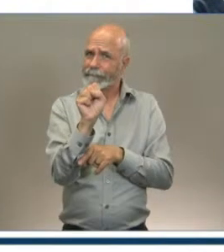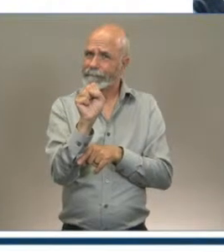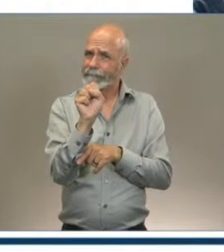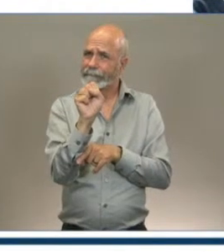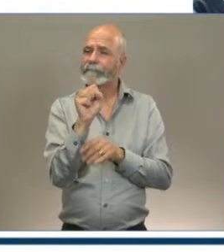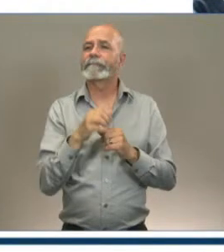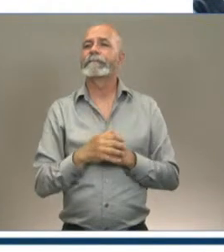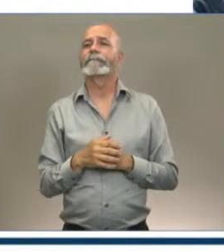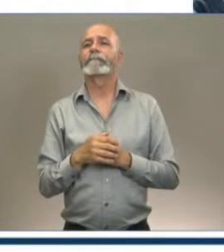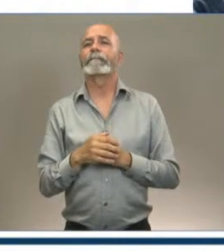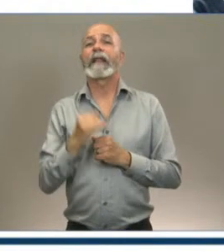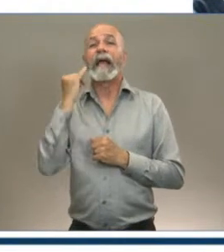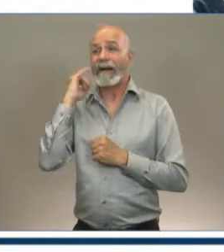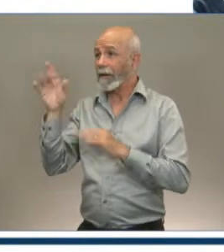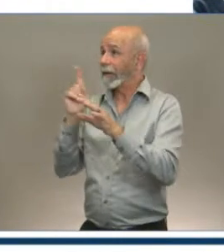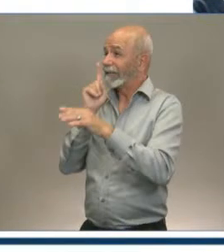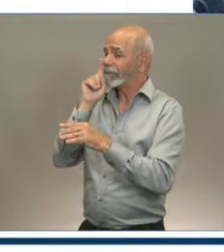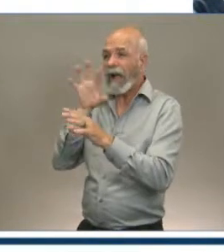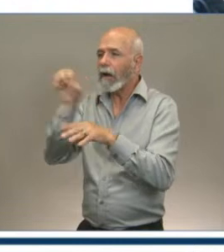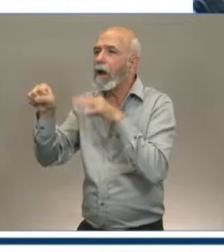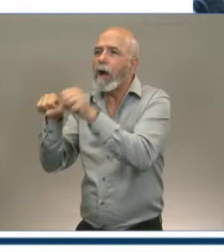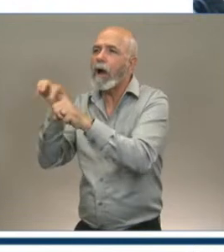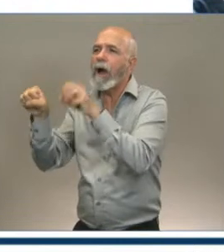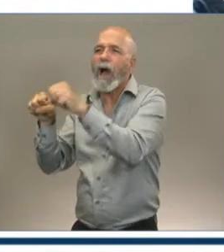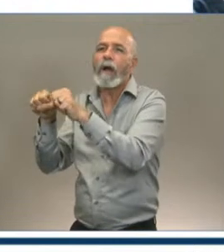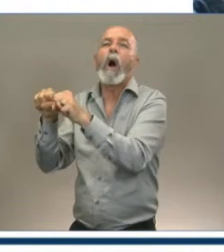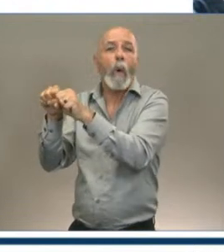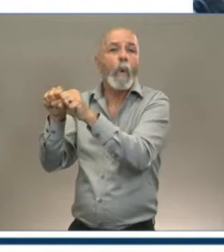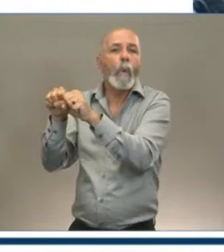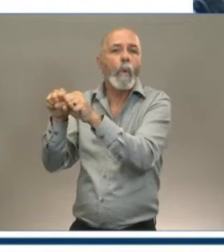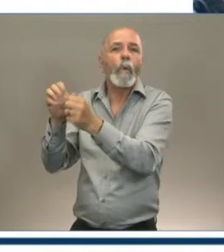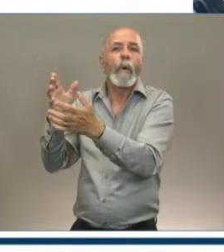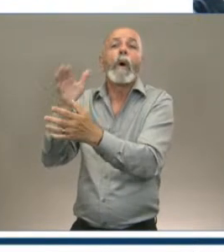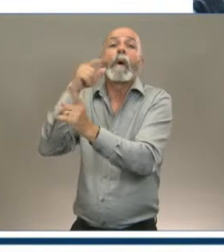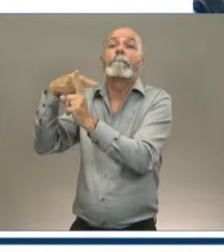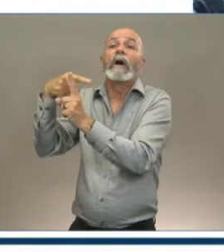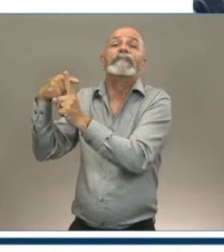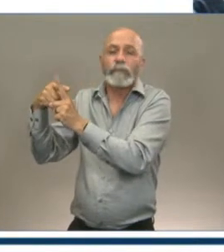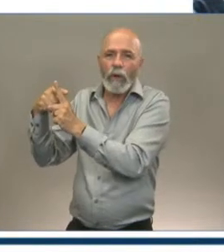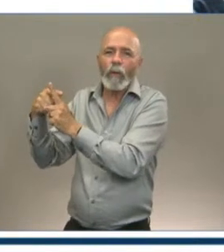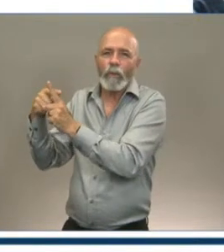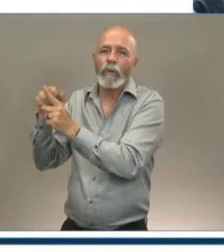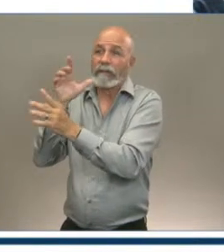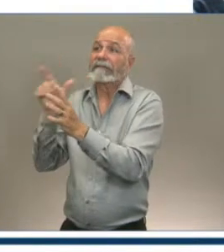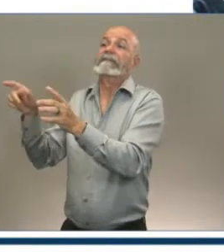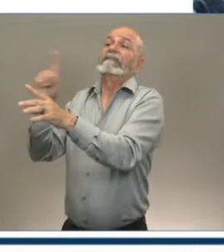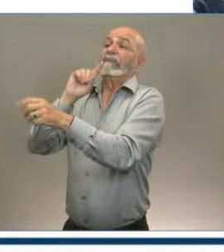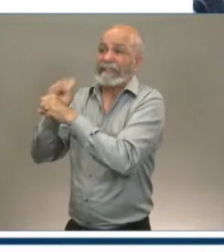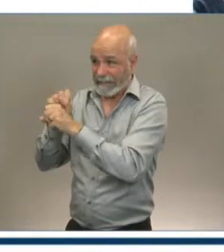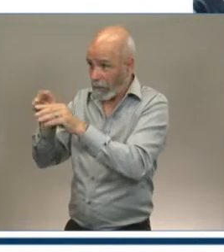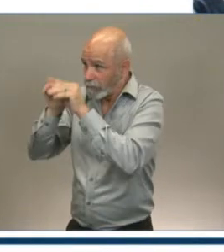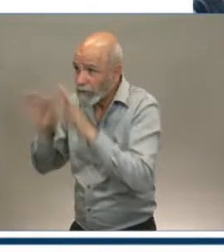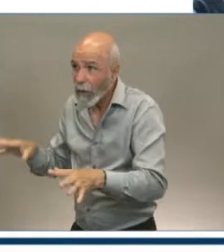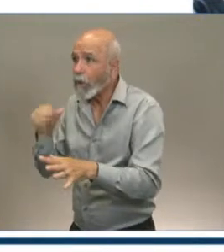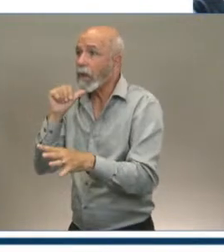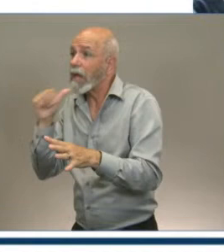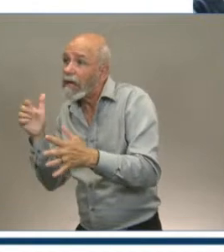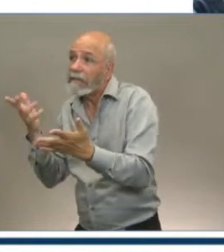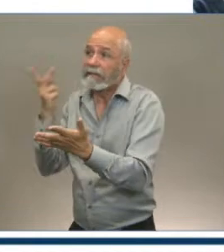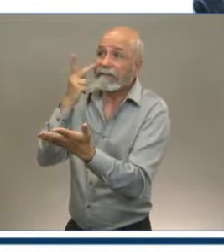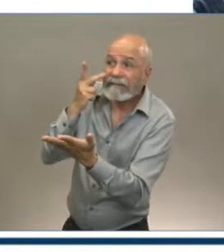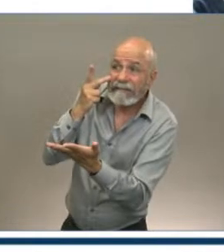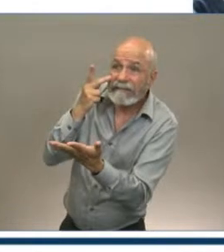a handle on just how rapidly, if there is some additional spread in the Sydney area,